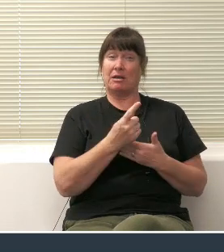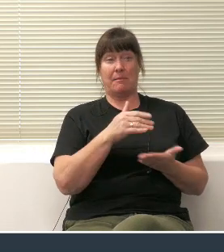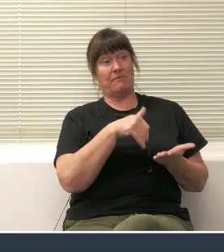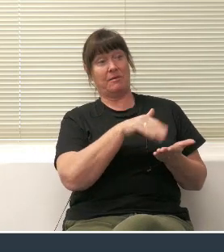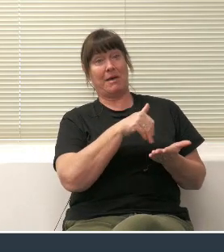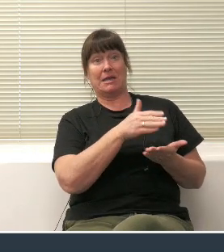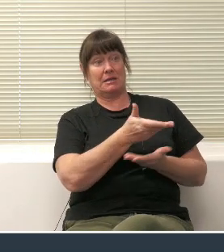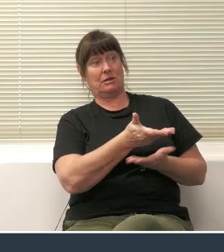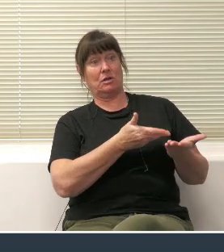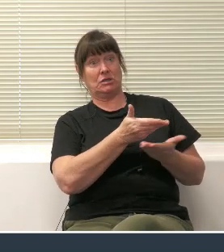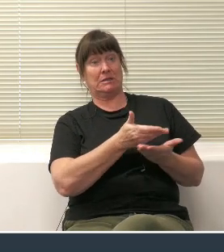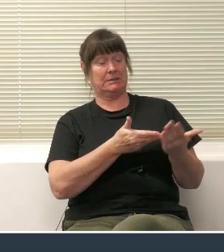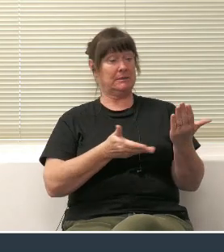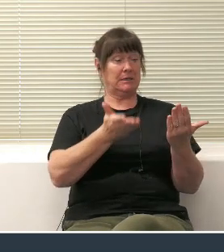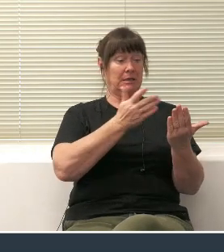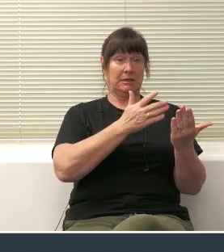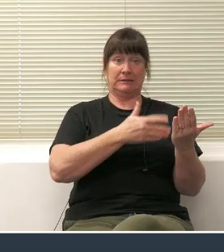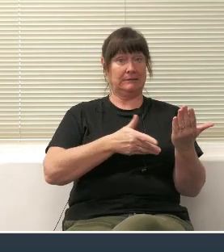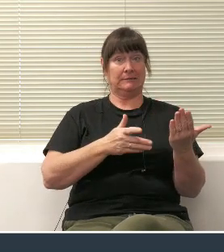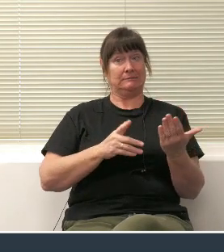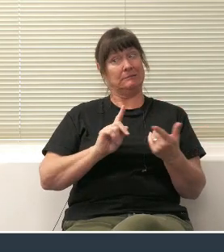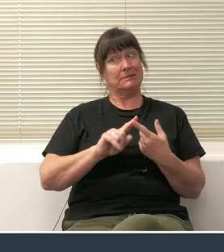market negotiations, sounding, etc.